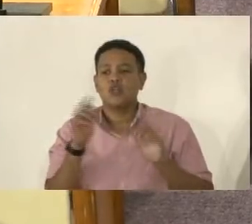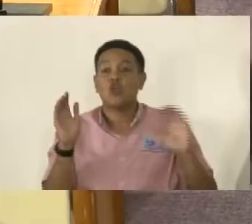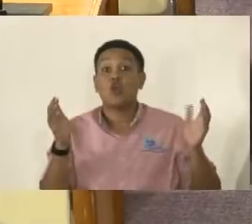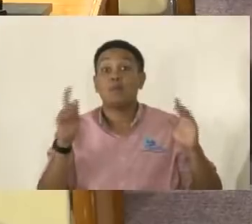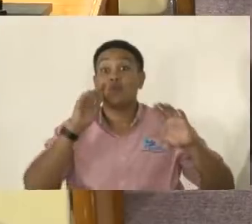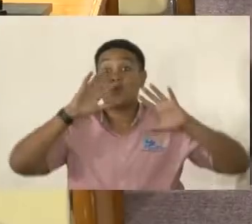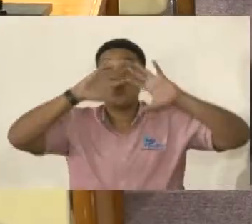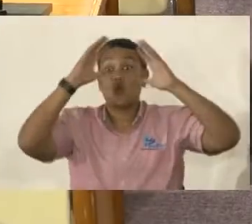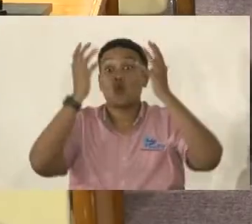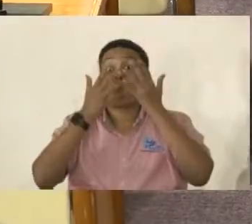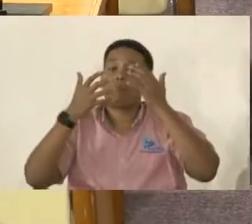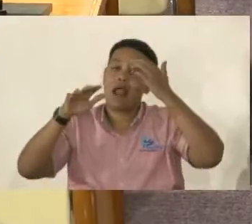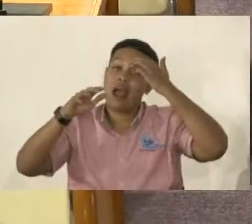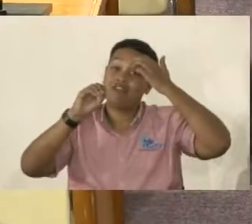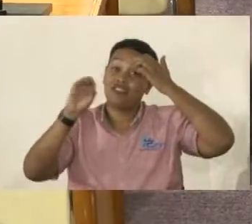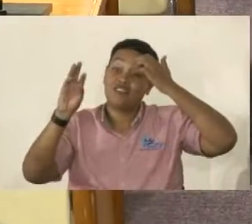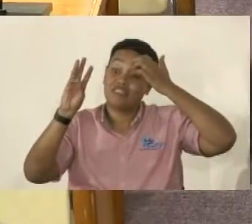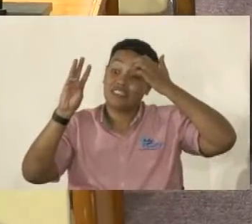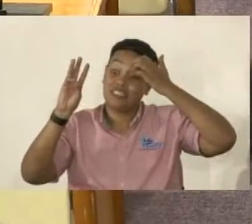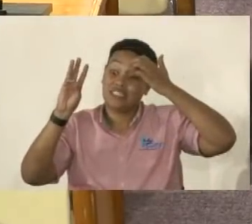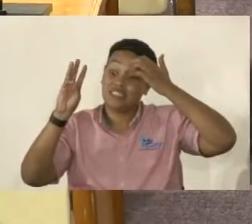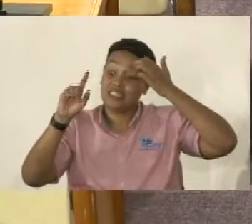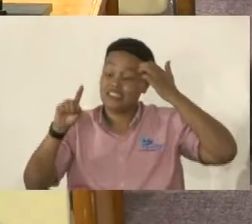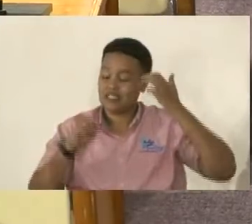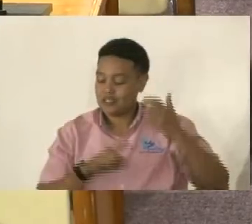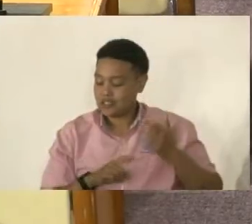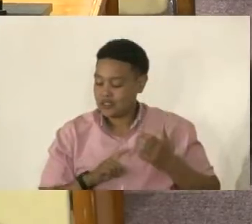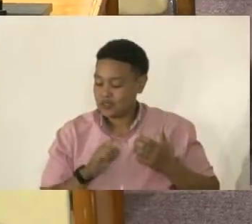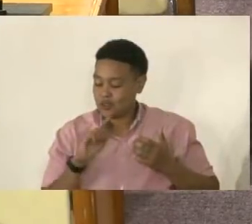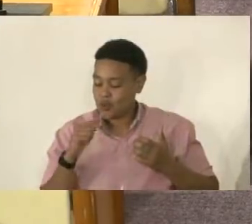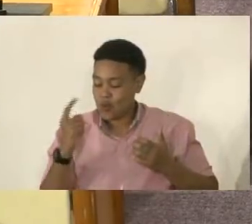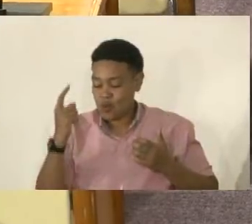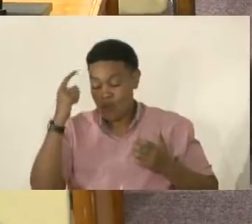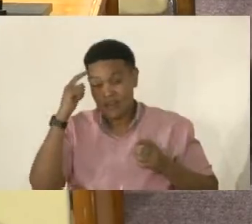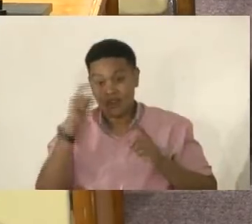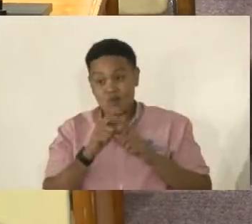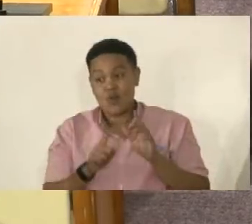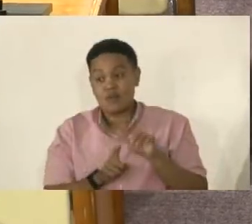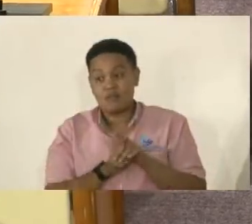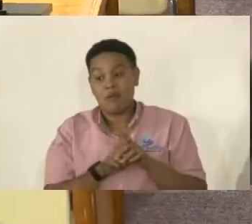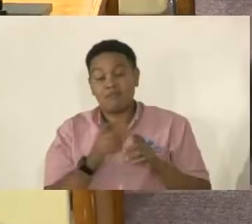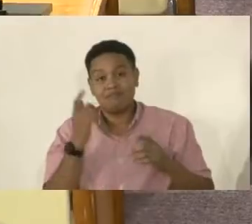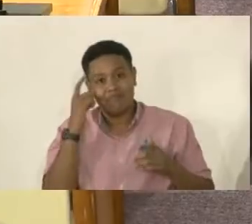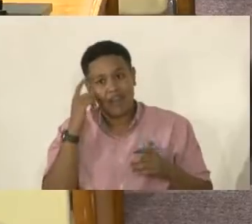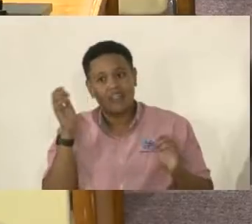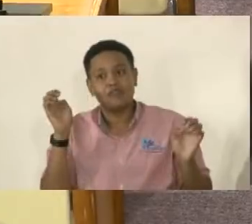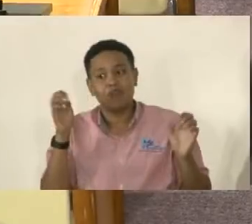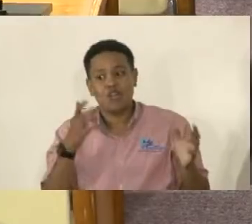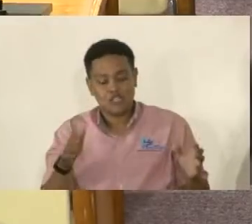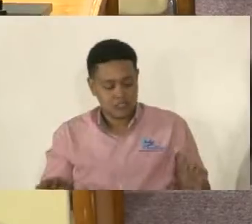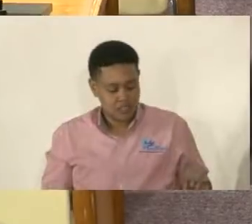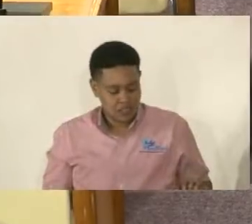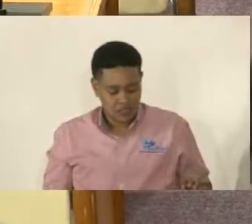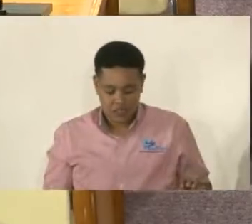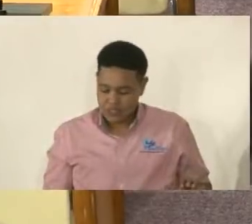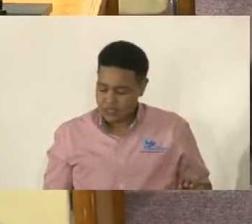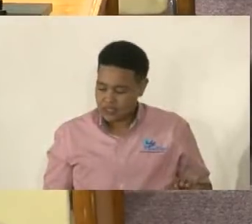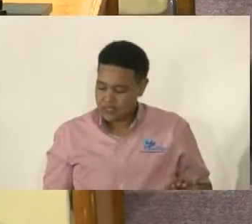average of 6, the only one word that comes to mind is that it is an emergency. But we'll get to that in a